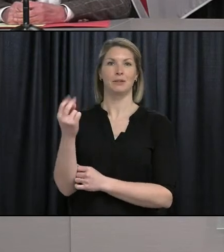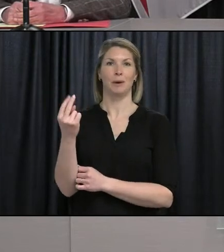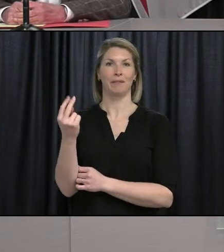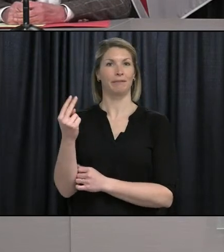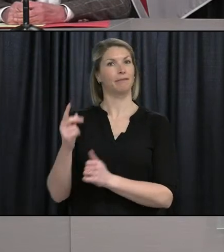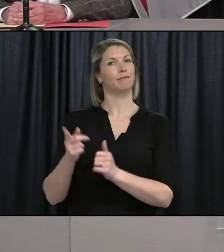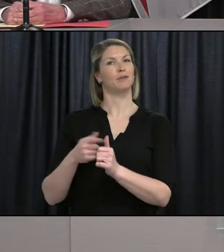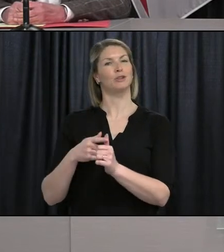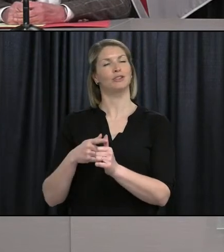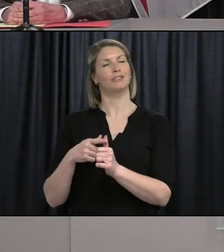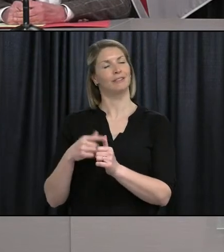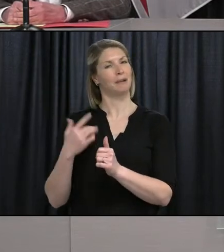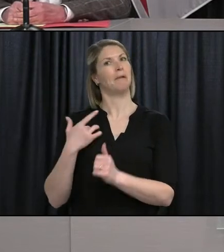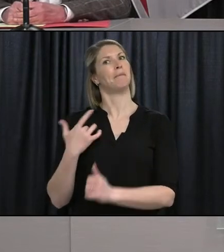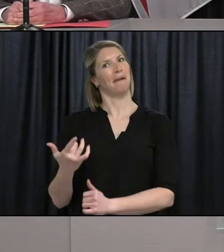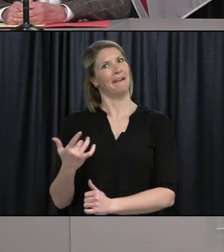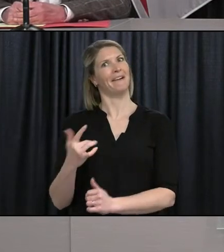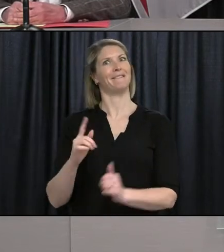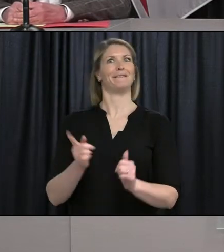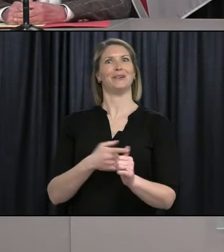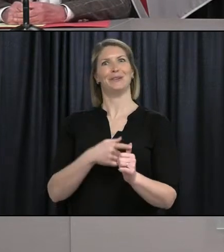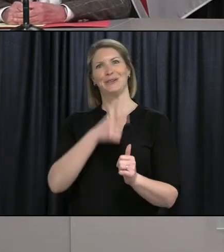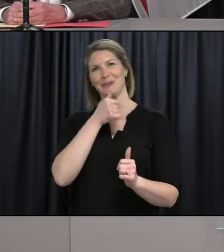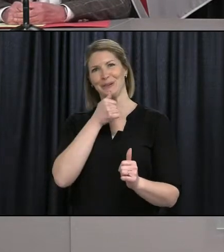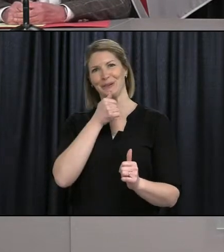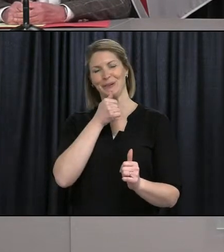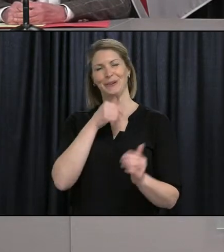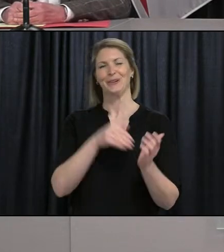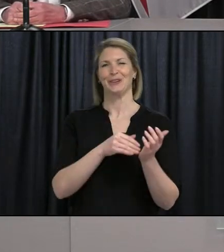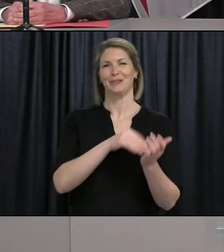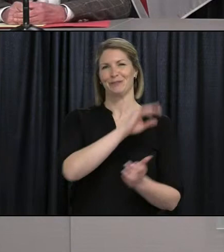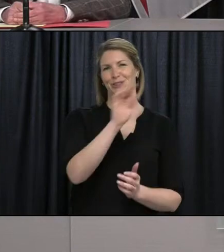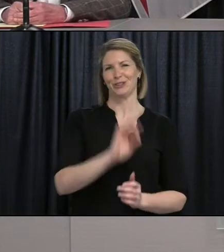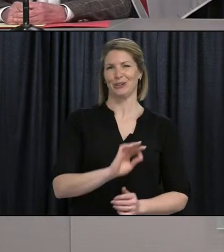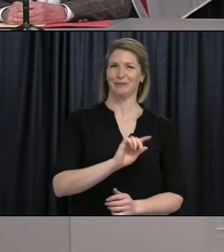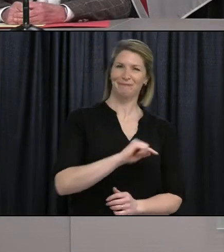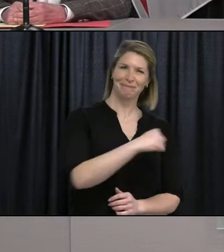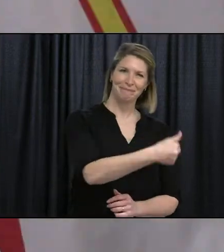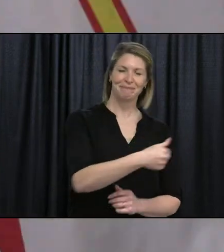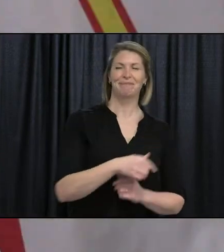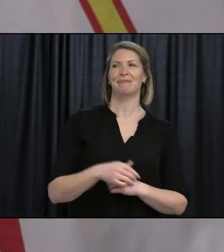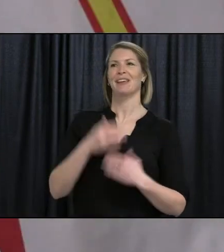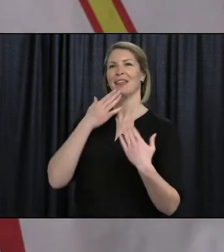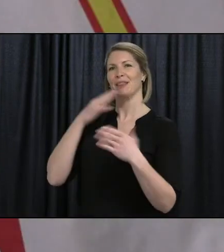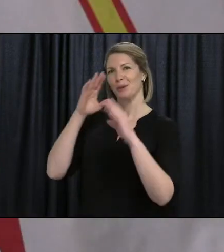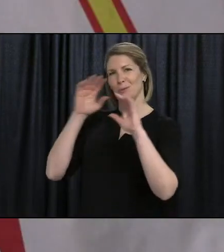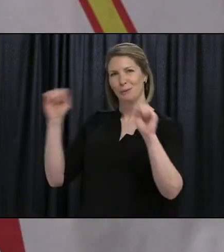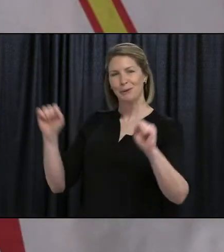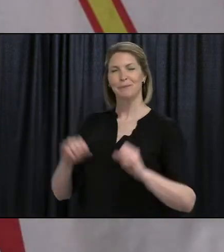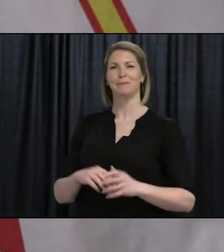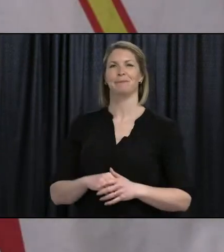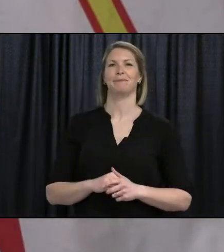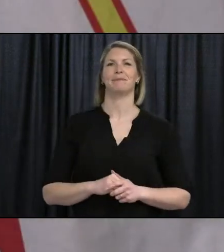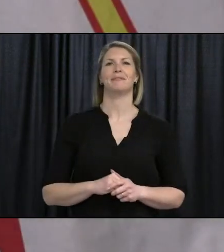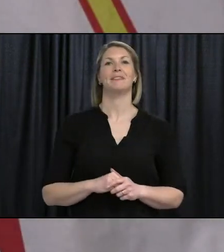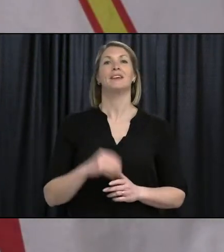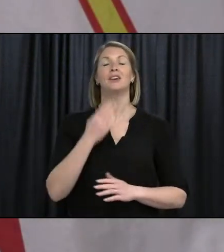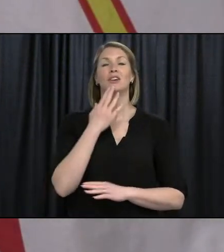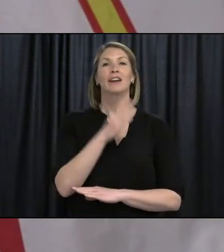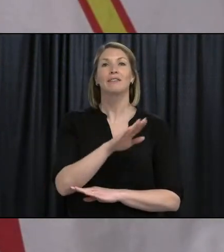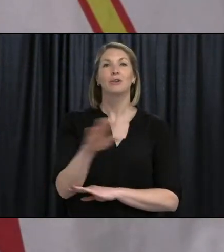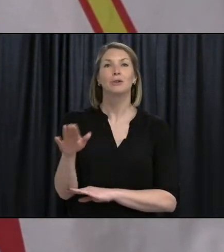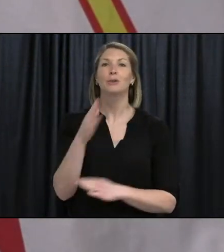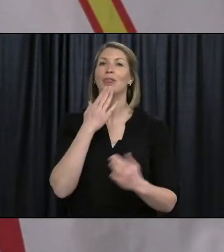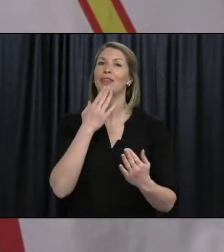turn things now, as always, over to Dr. Fitzgerald for the latest update. Dr. Fitzgerald. Thank you, Premier. Good afternoon,